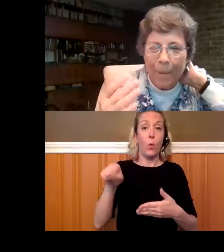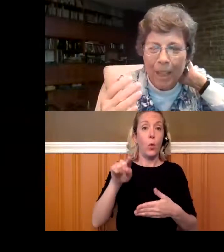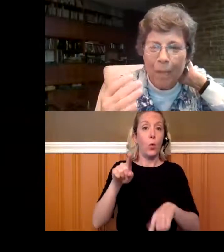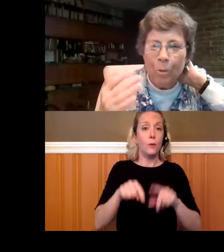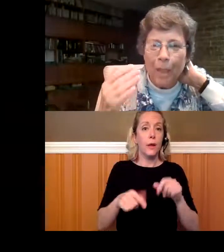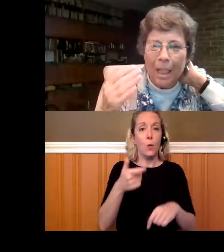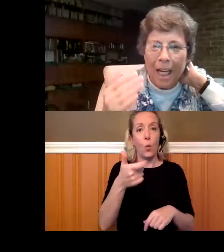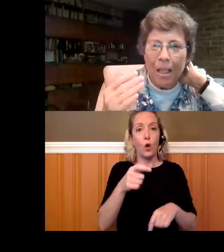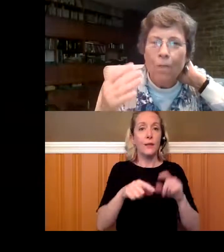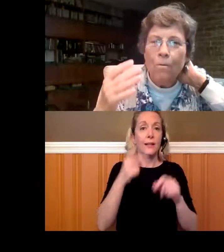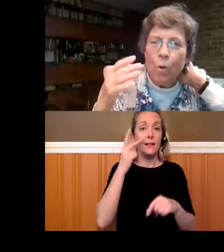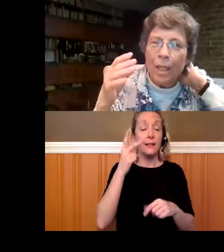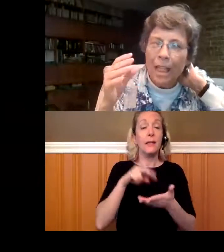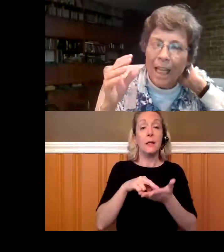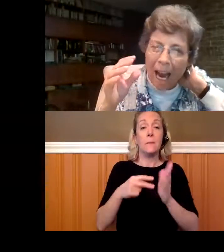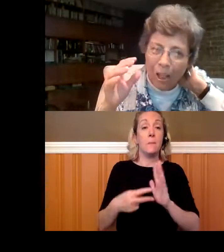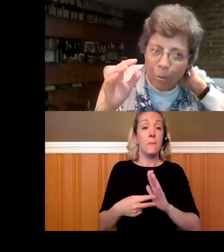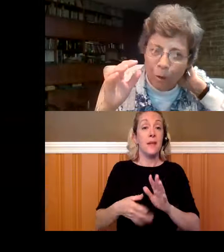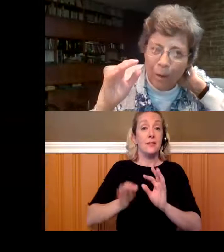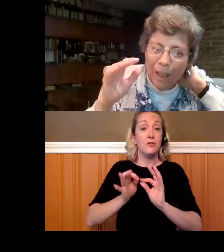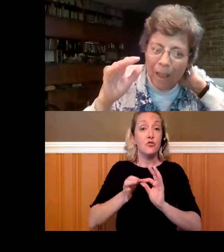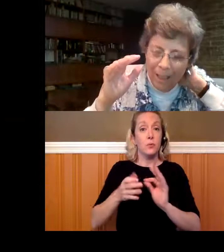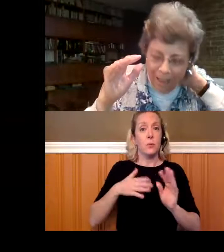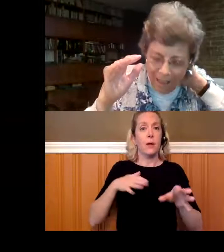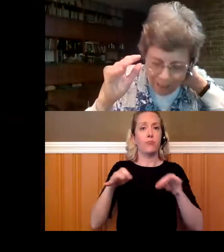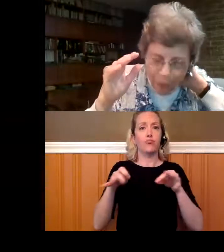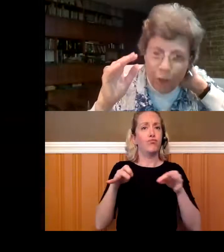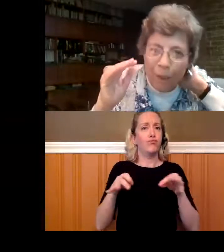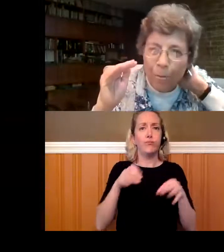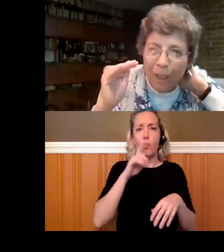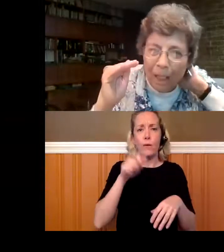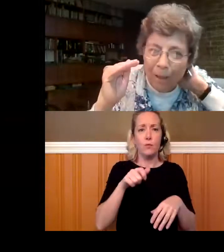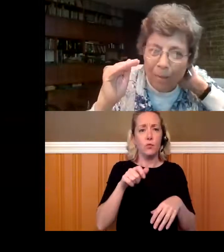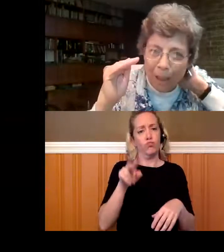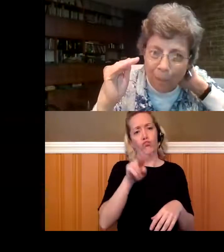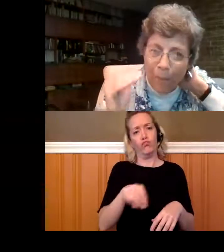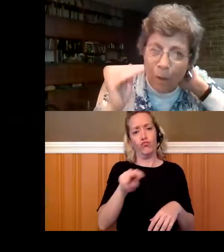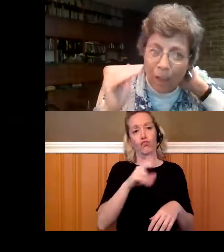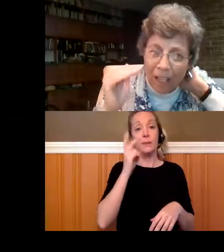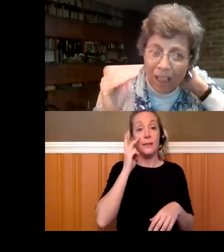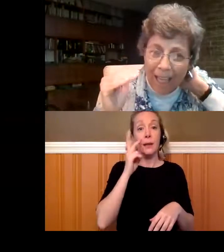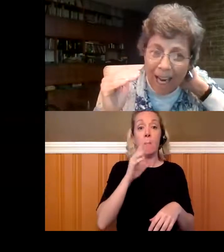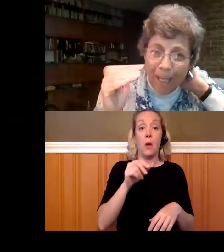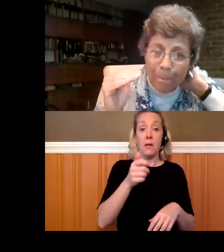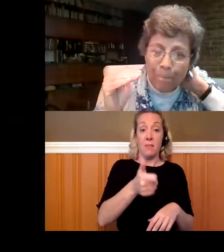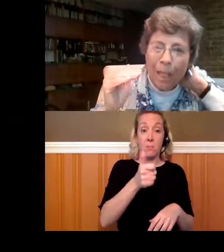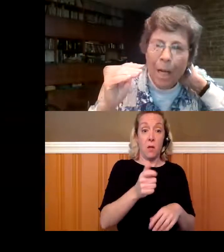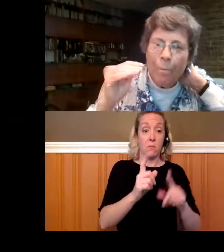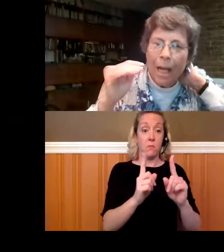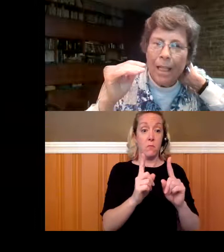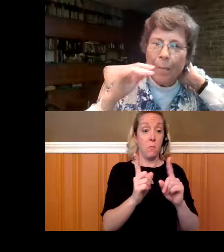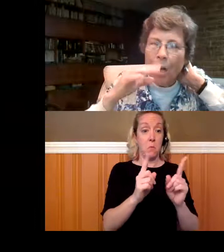done for the actual what the people are actually saying, but